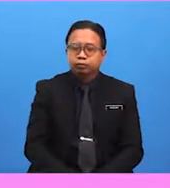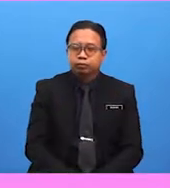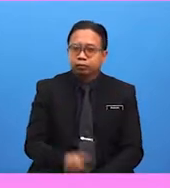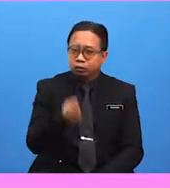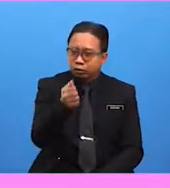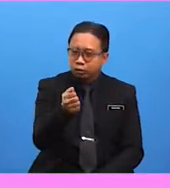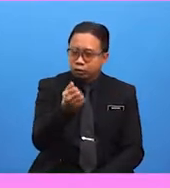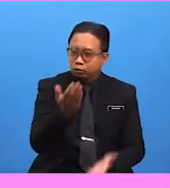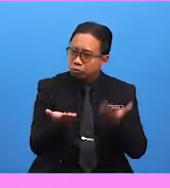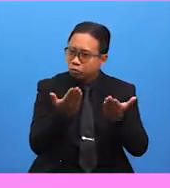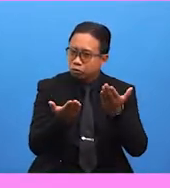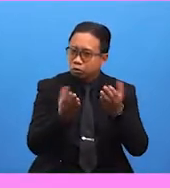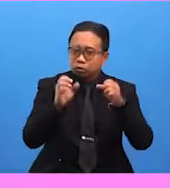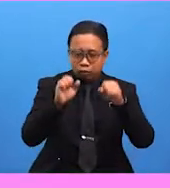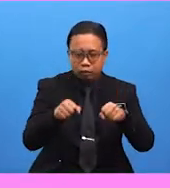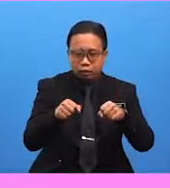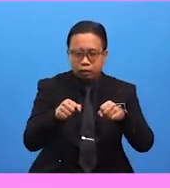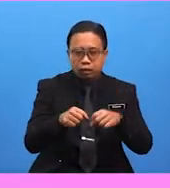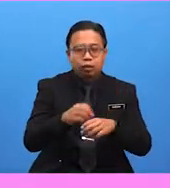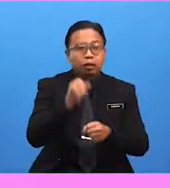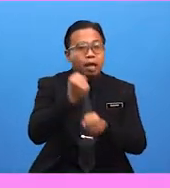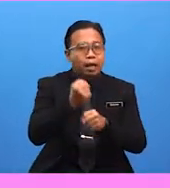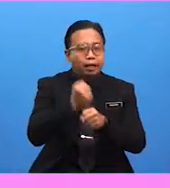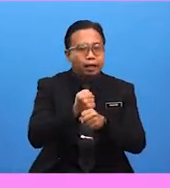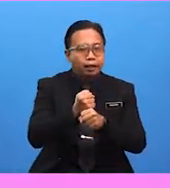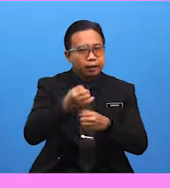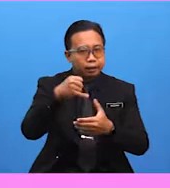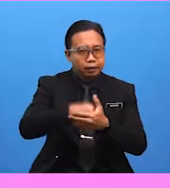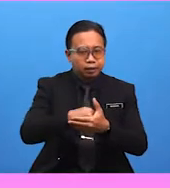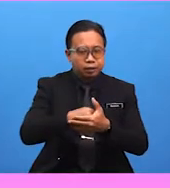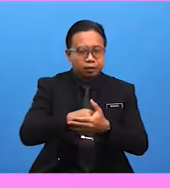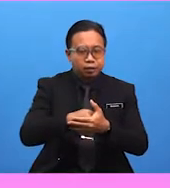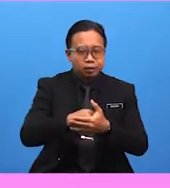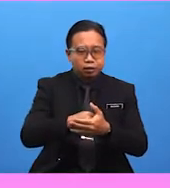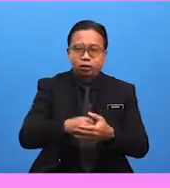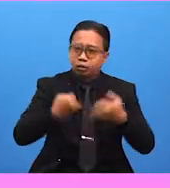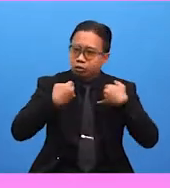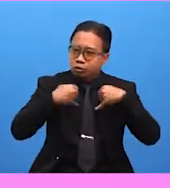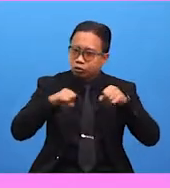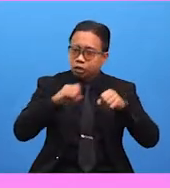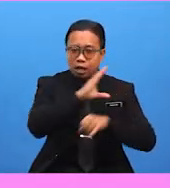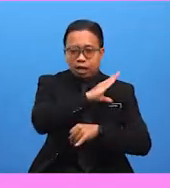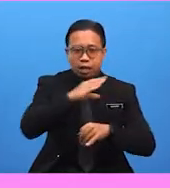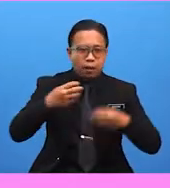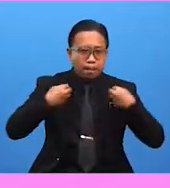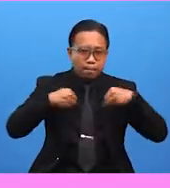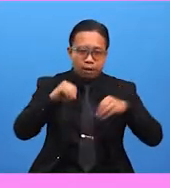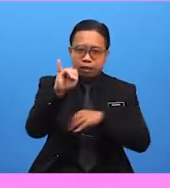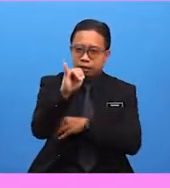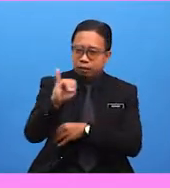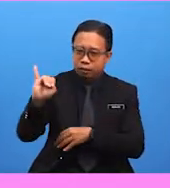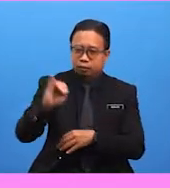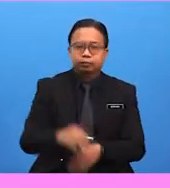may want to consider a career in sales and marketing.